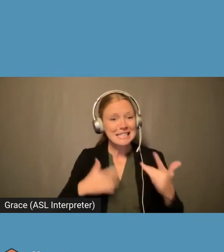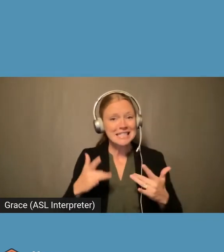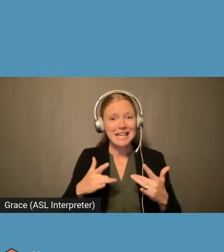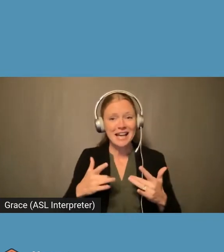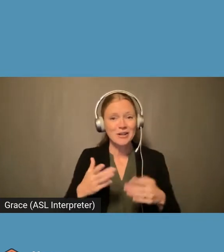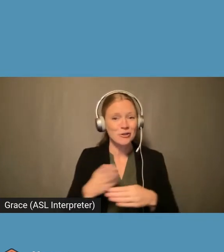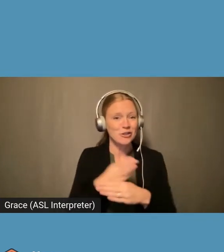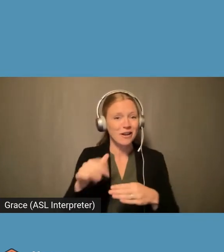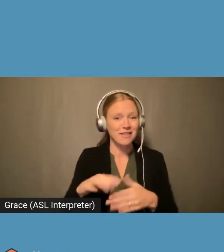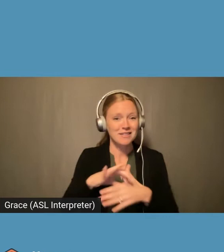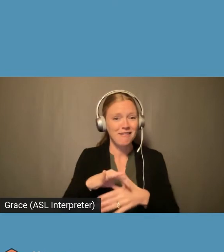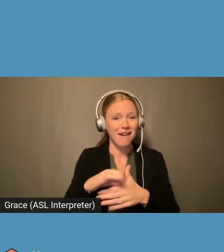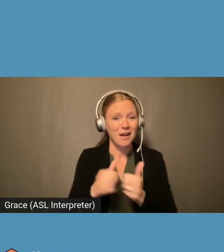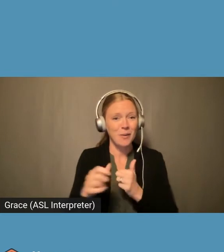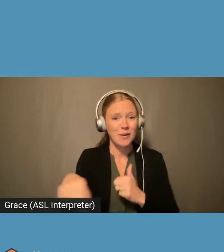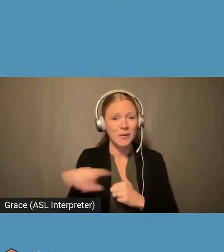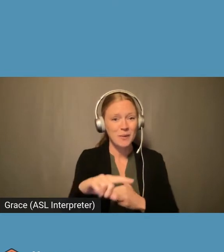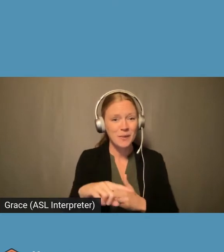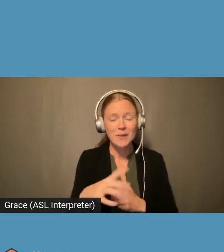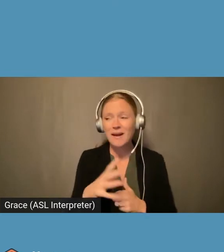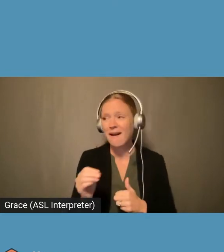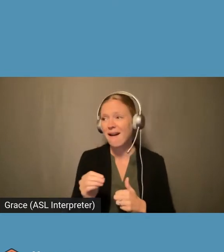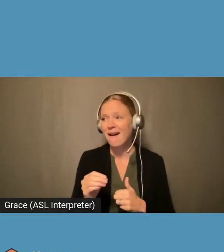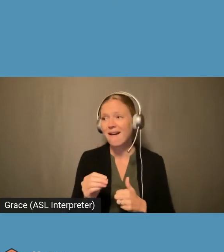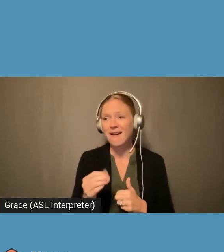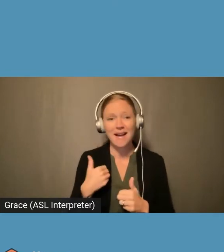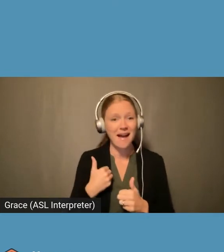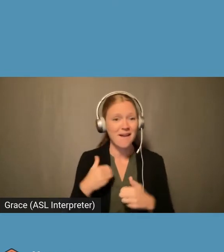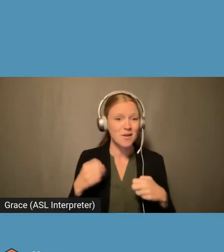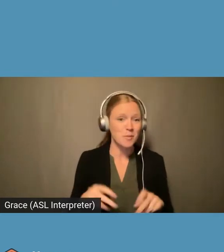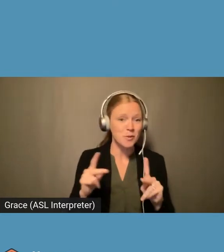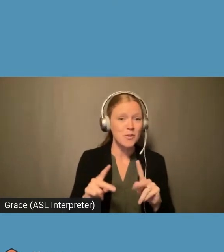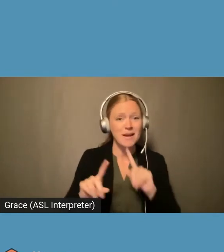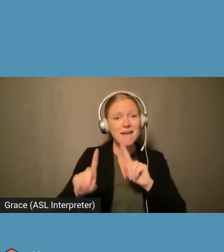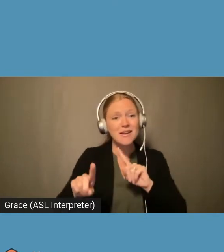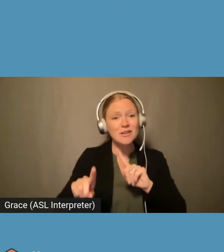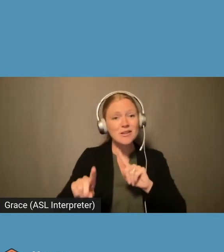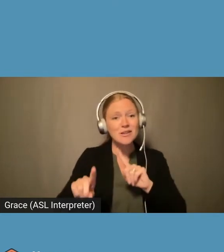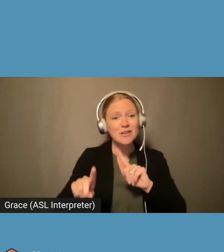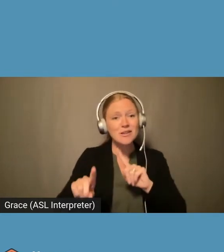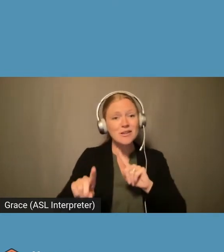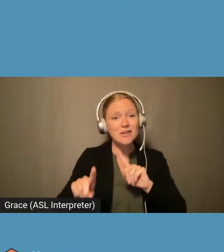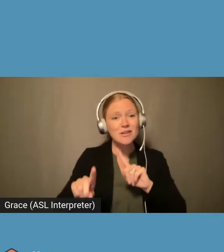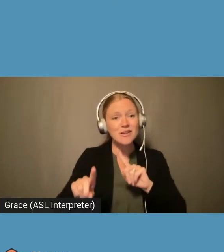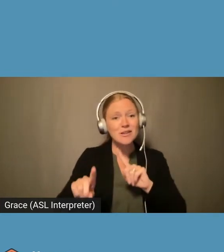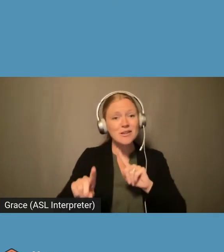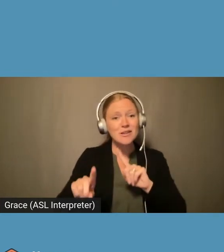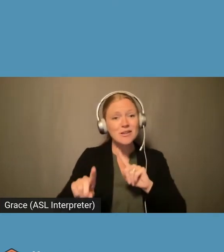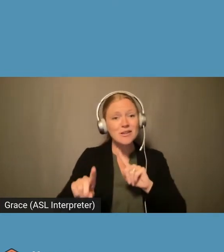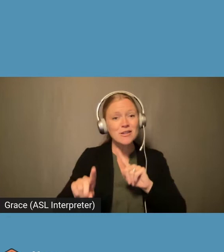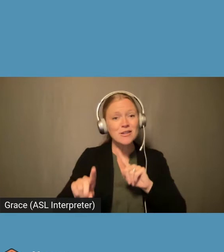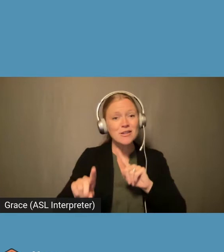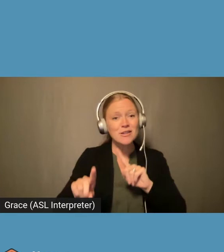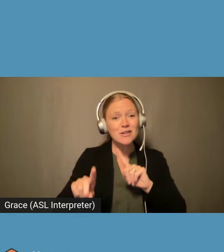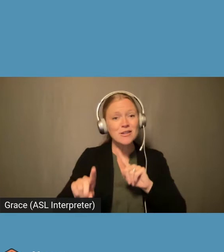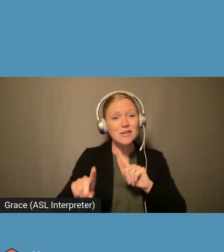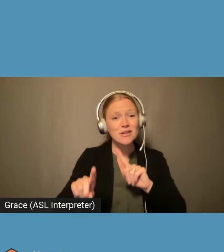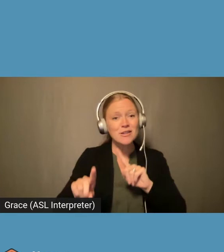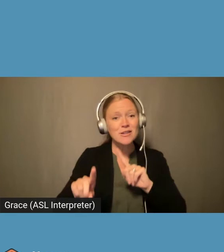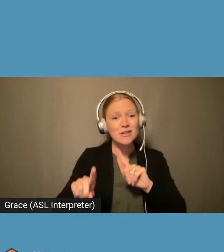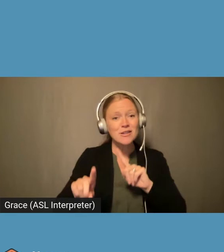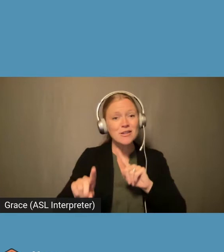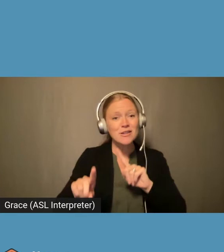with you and to have a chance to answer your questions both now and in the forum, as she mentioned. So I'm just